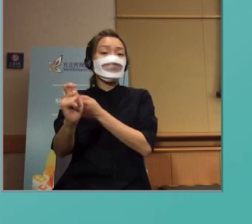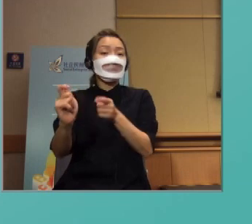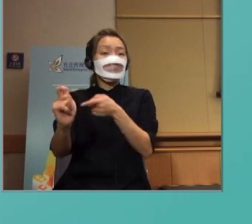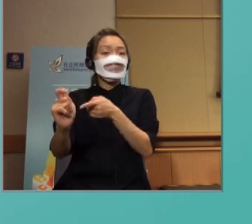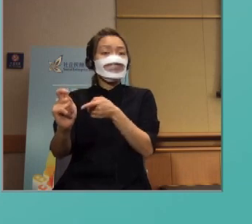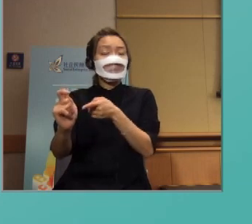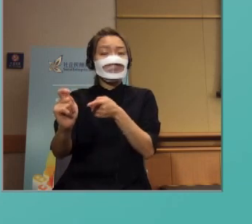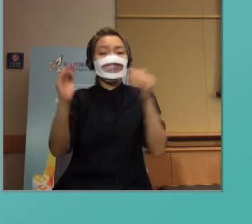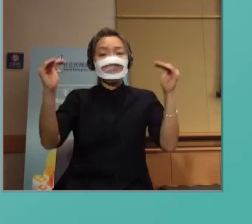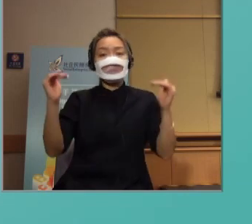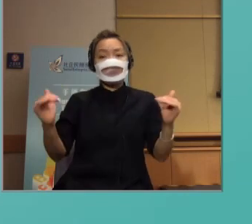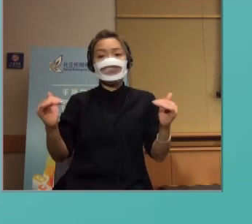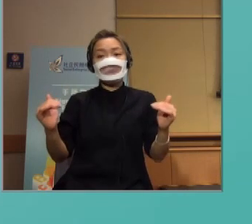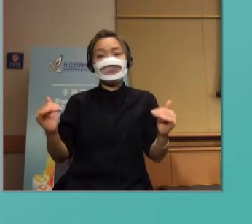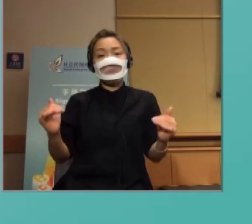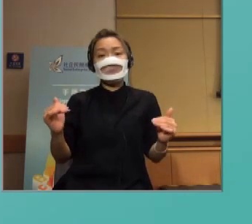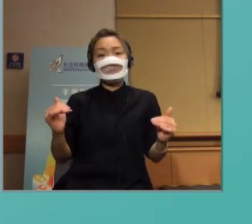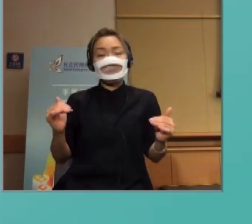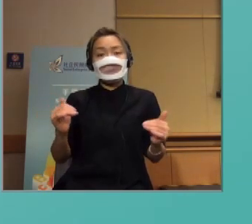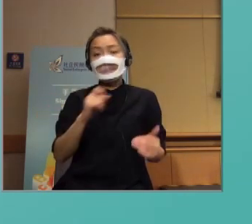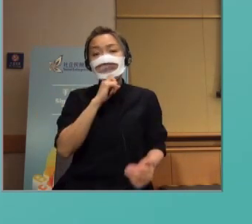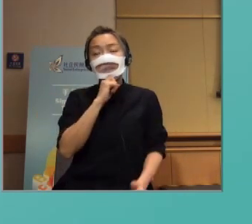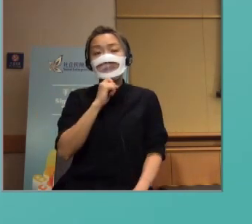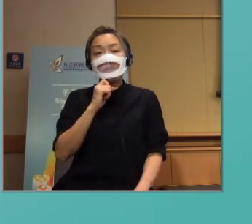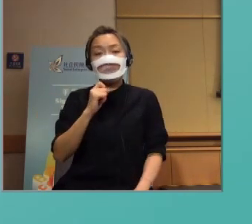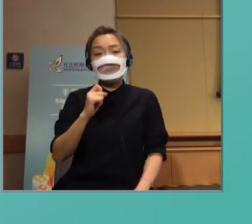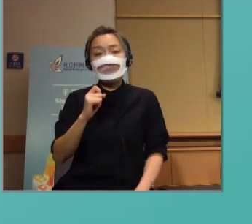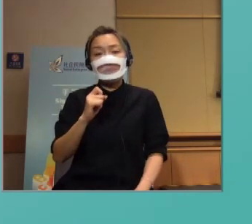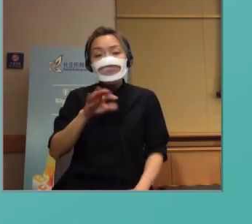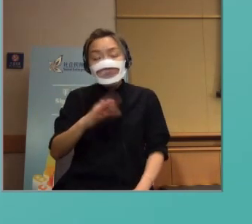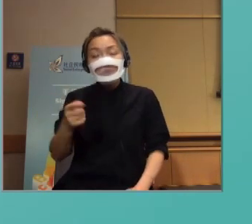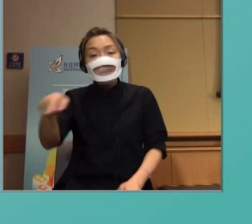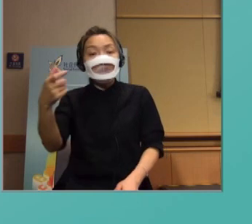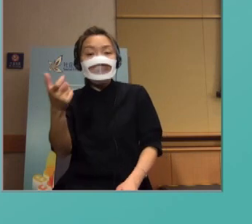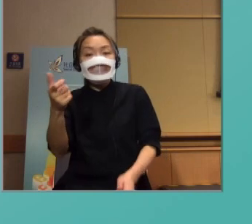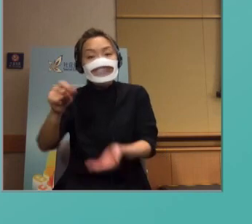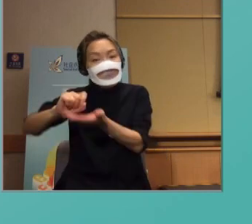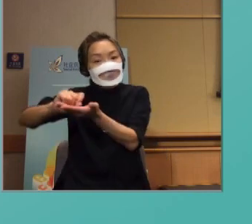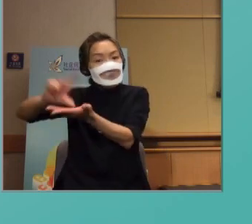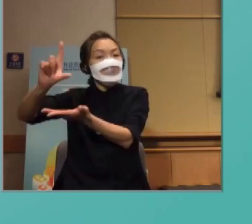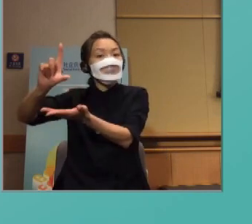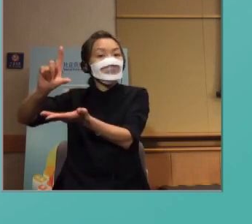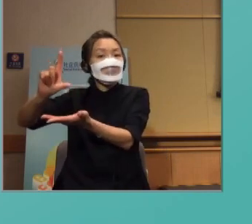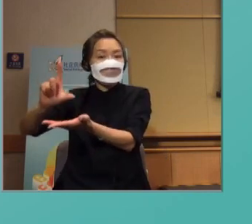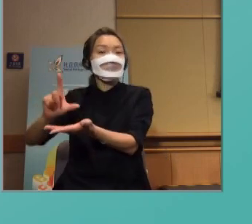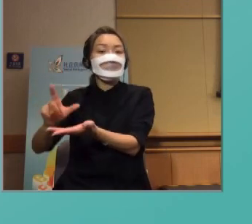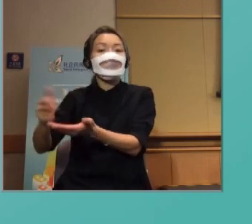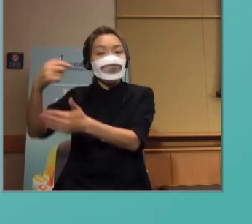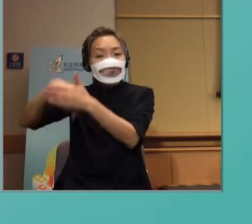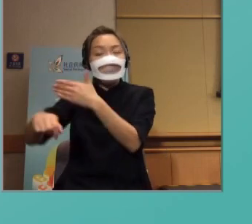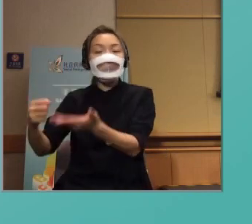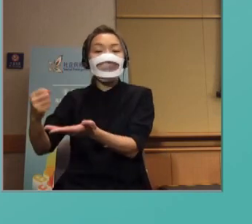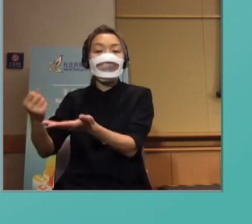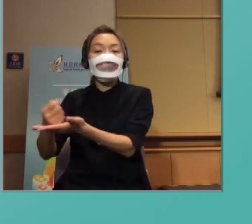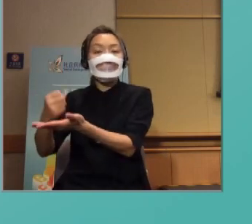is, I think, being resolved at this moment in time. So I think the thing to think of blockchain, generally speaking, and what's seen in metaverse with non-fungible tokens and property